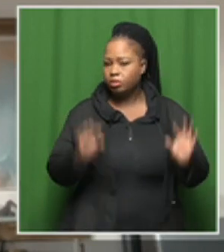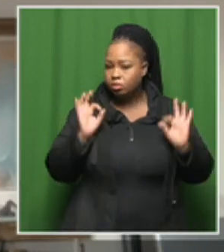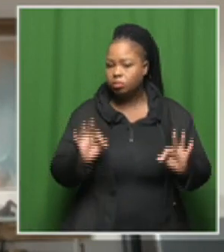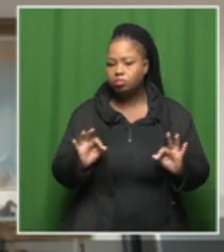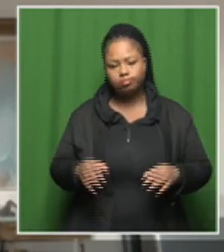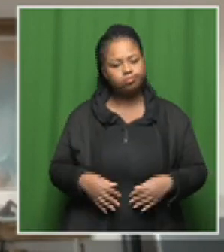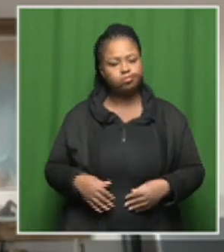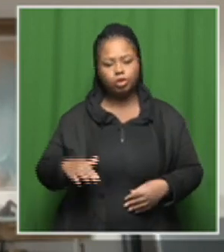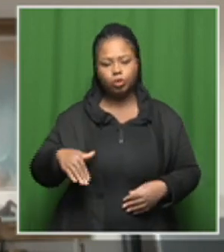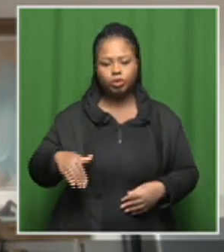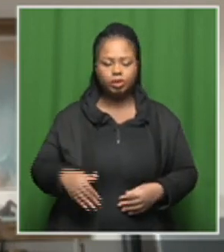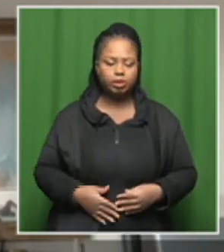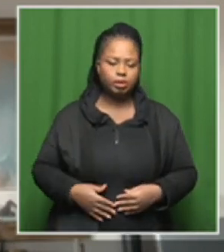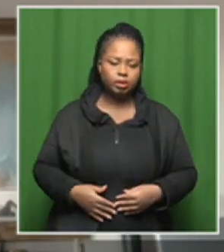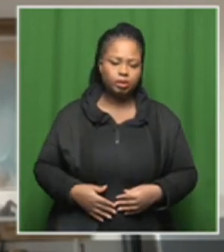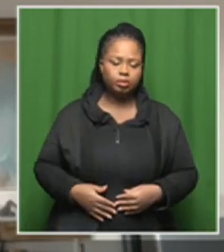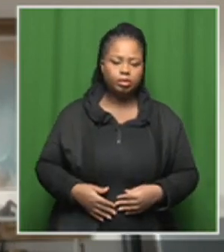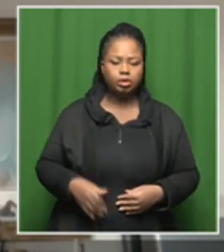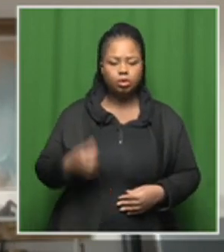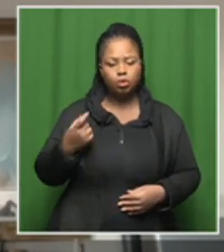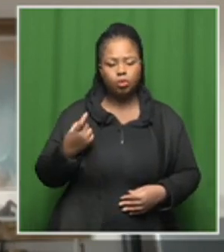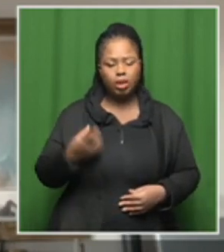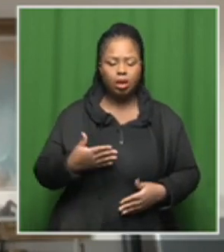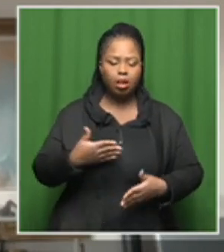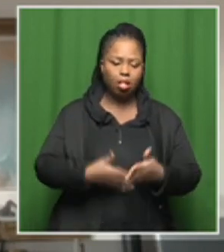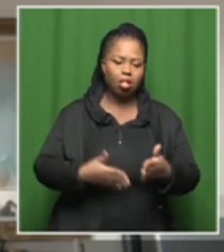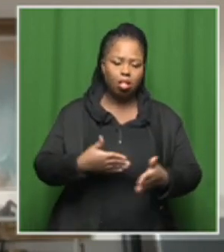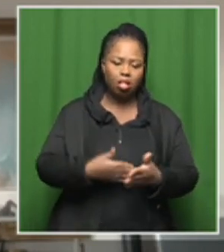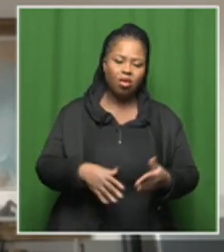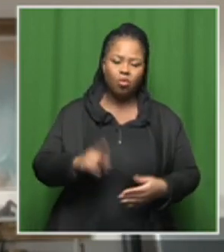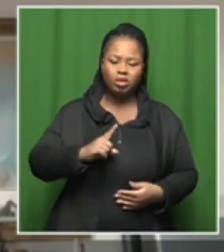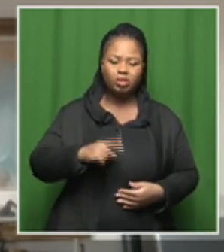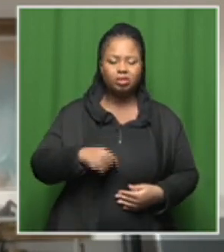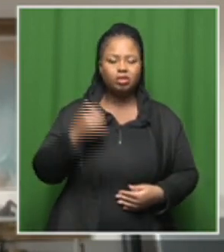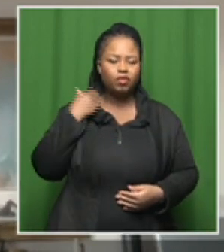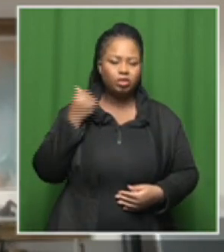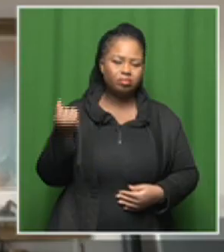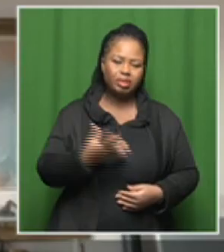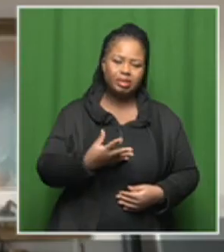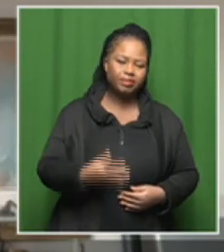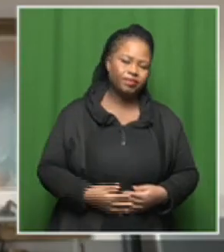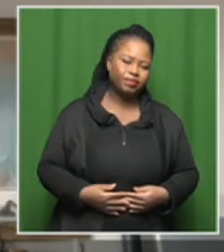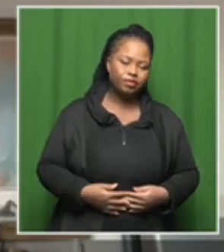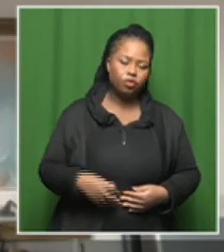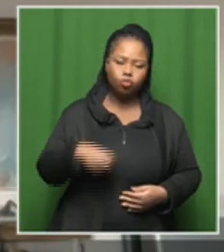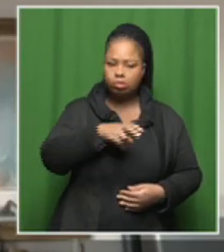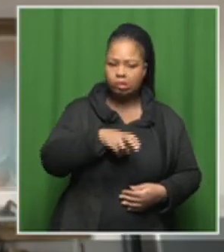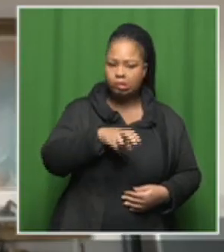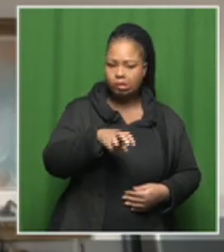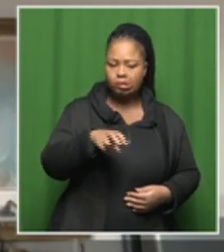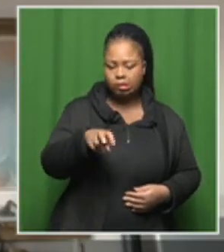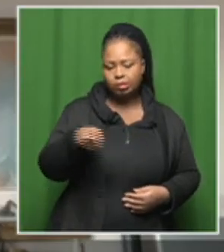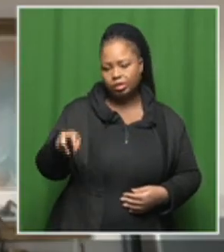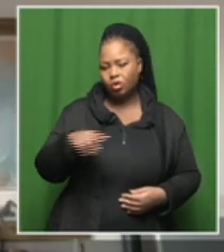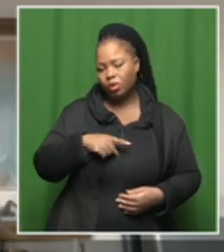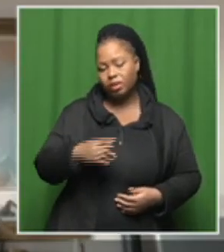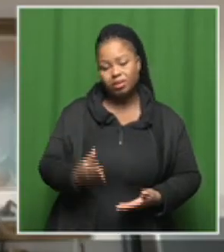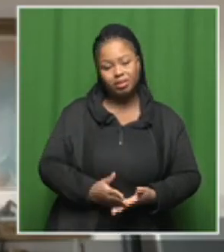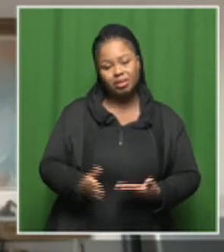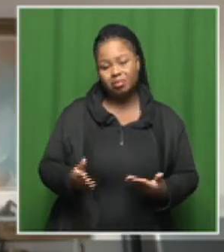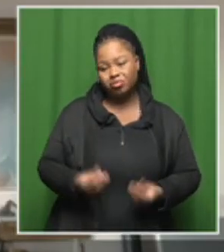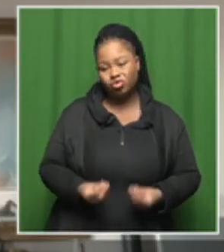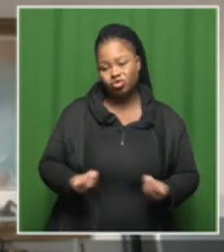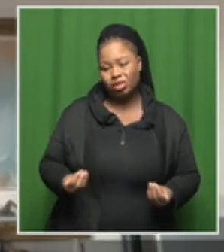completely, but one of our great barriers is costs for travel. And that is one of the reasons why some children, we may know more